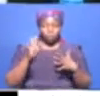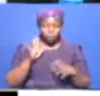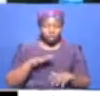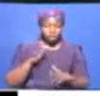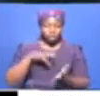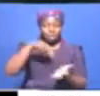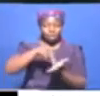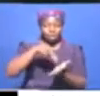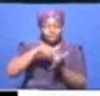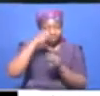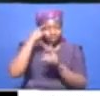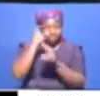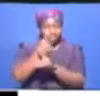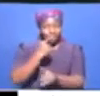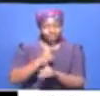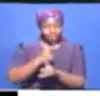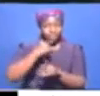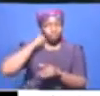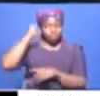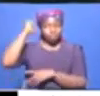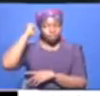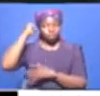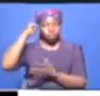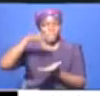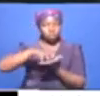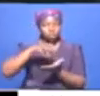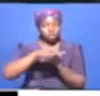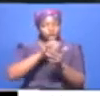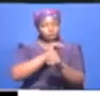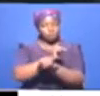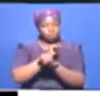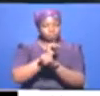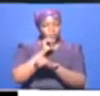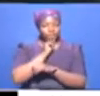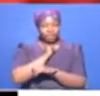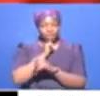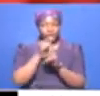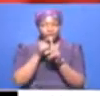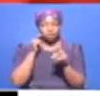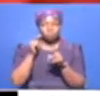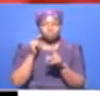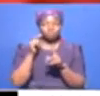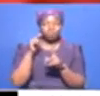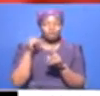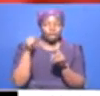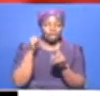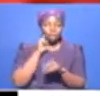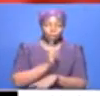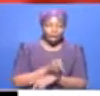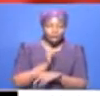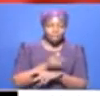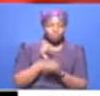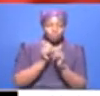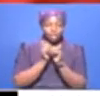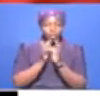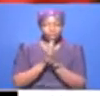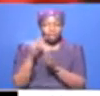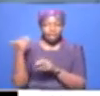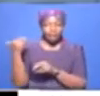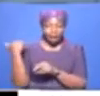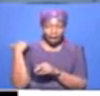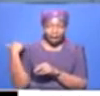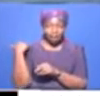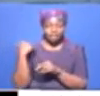elective positions were shielded from threats and harassment from their male opponents.